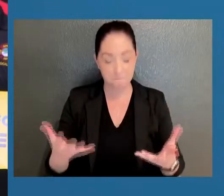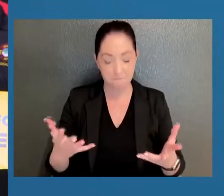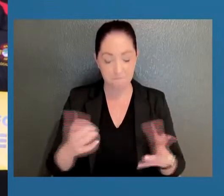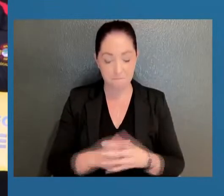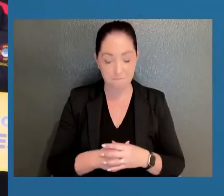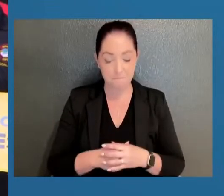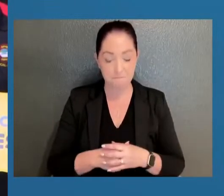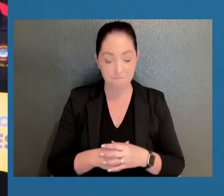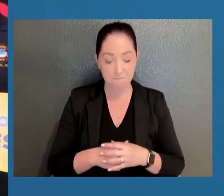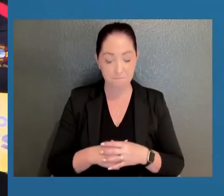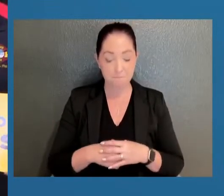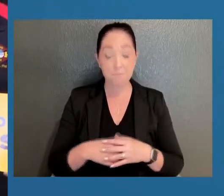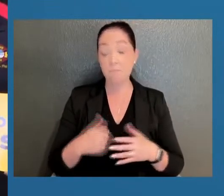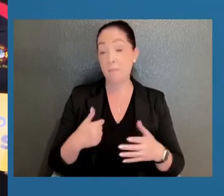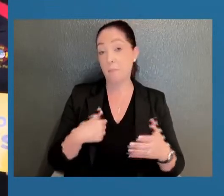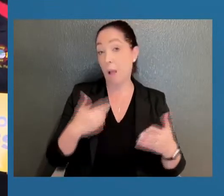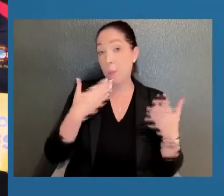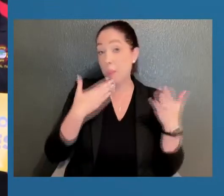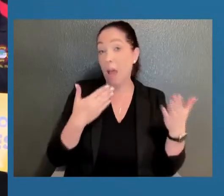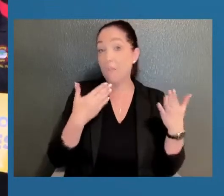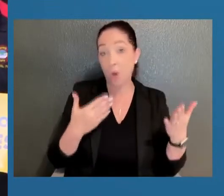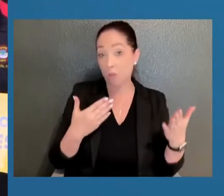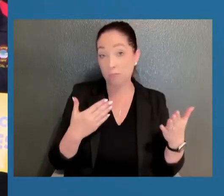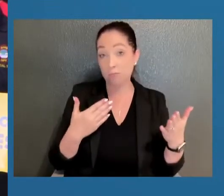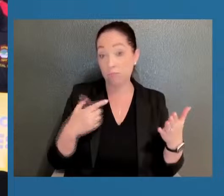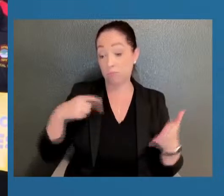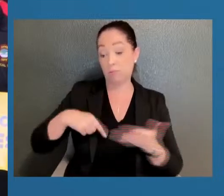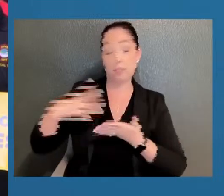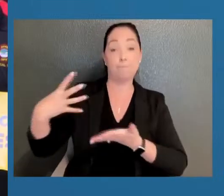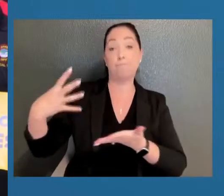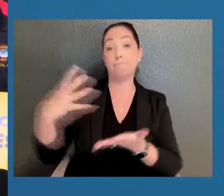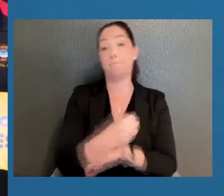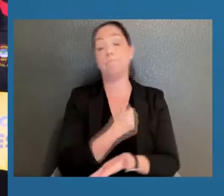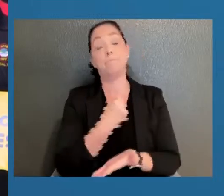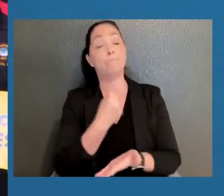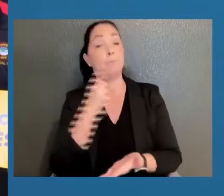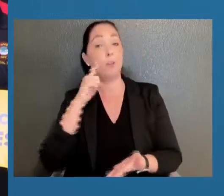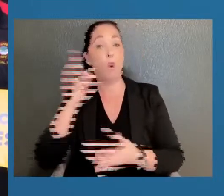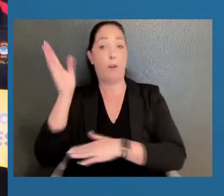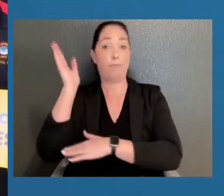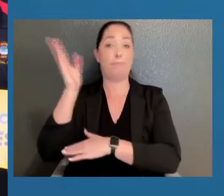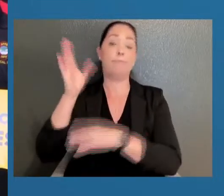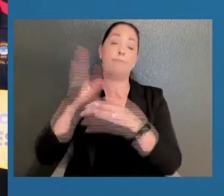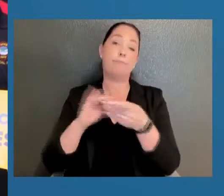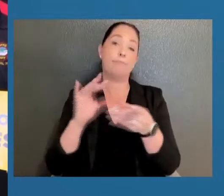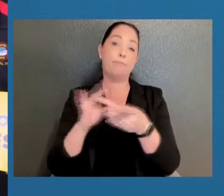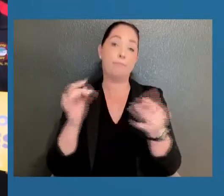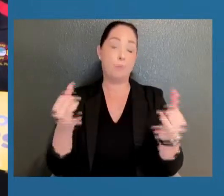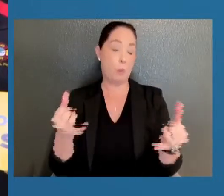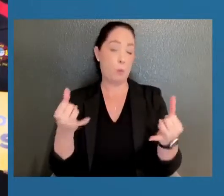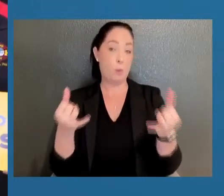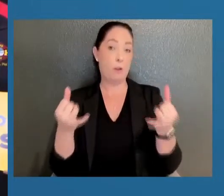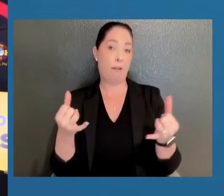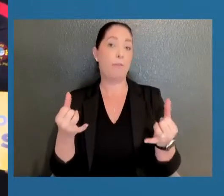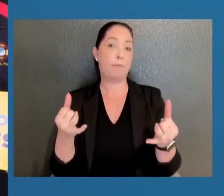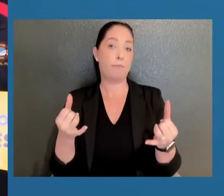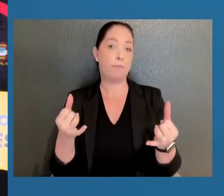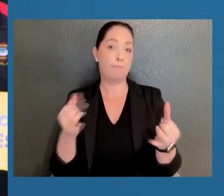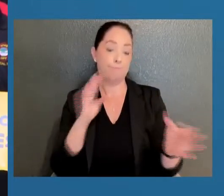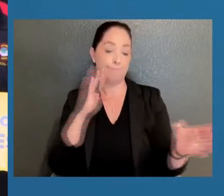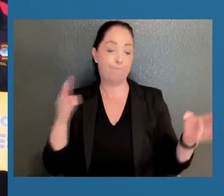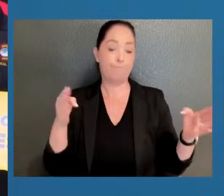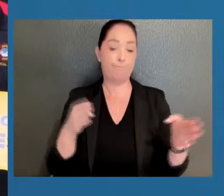am thankful to have this opportunity to speak today about something that cuts really